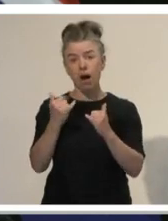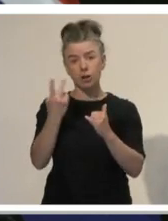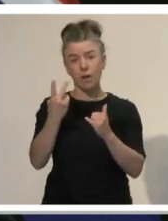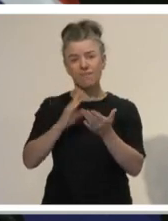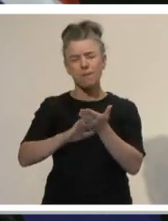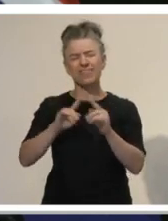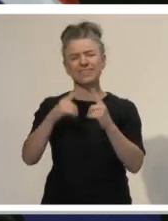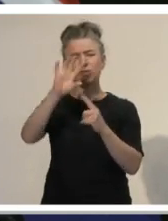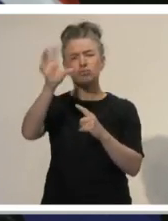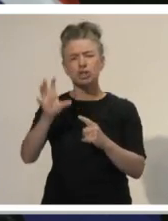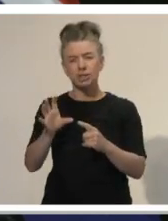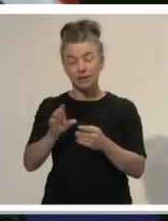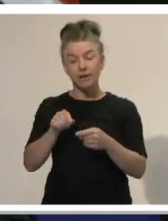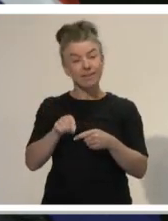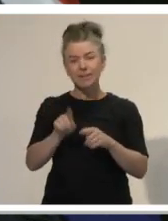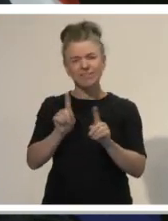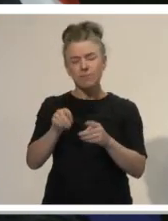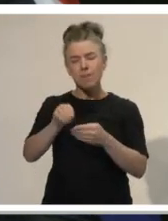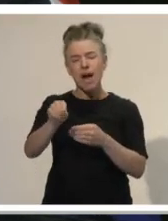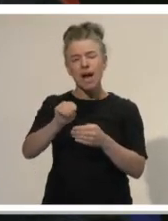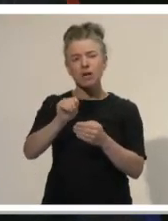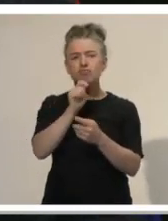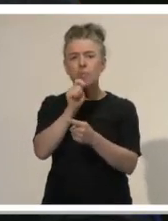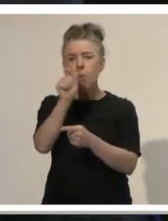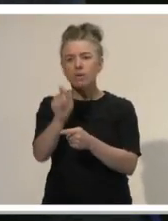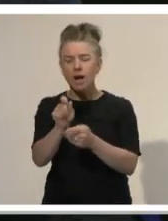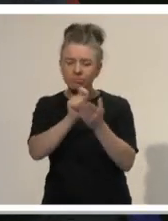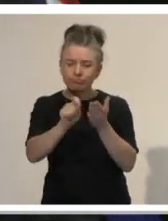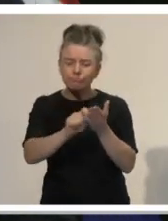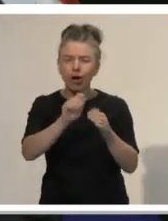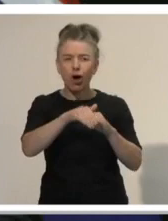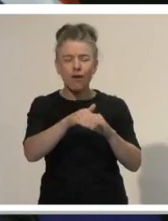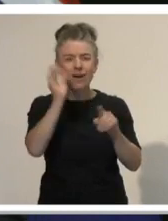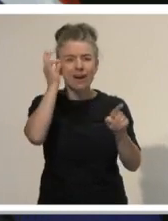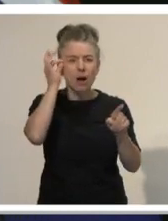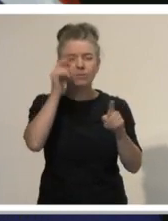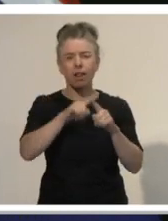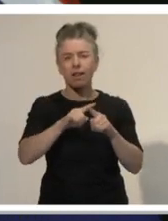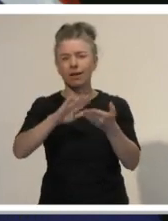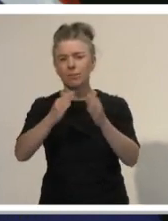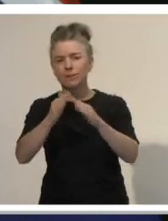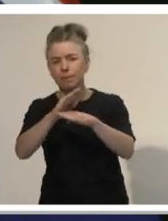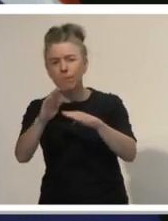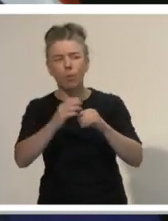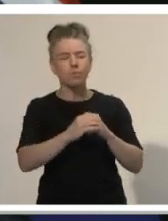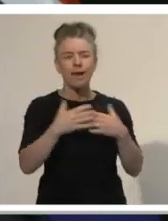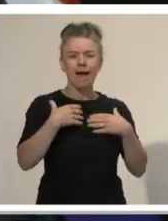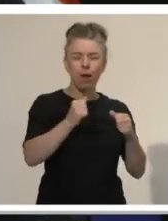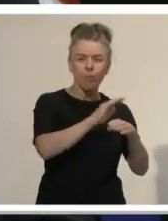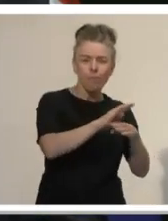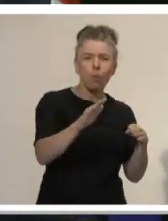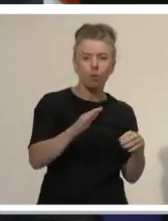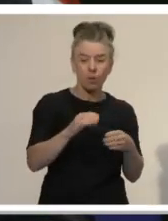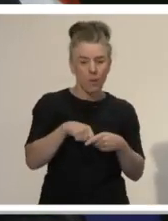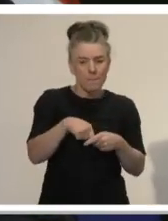months, funding journalists to focus on reporting about publicly appointed elected officials or organisations such as local councils,